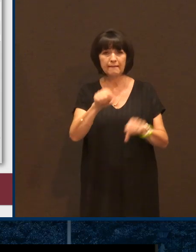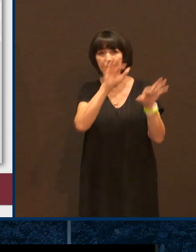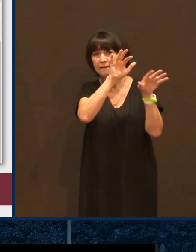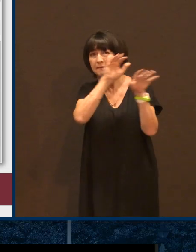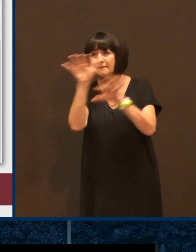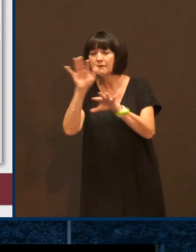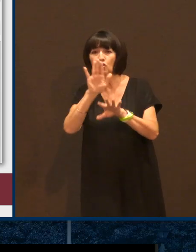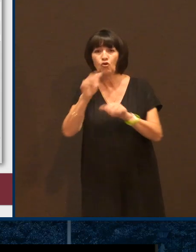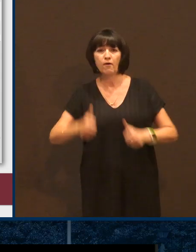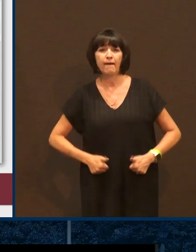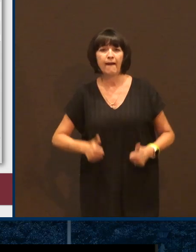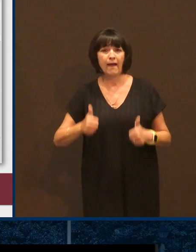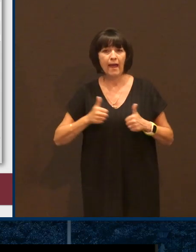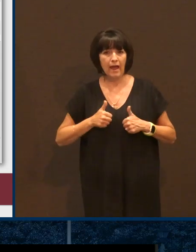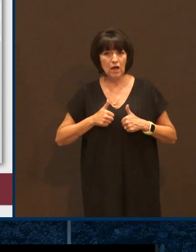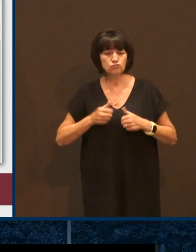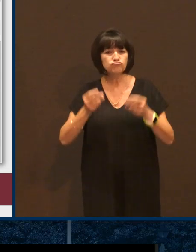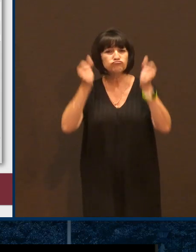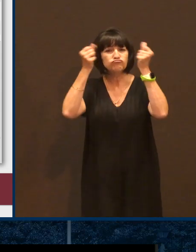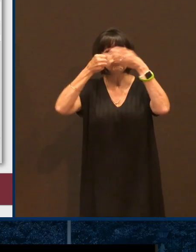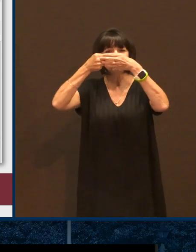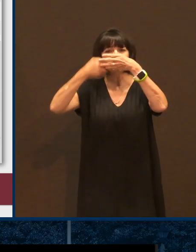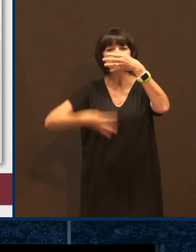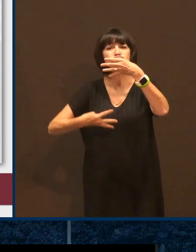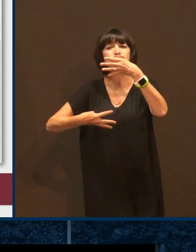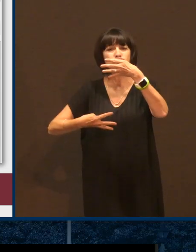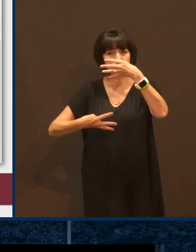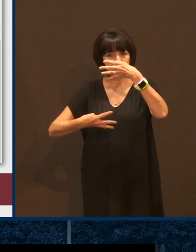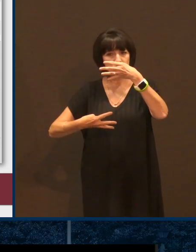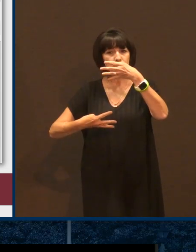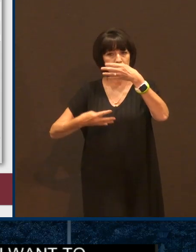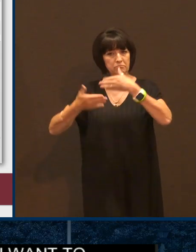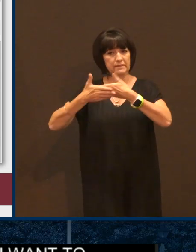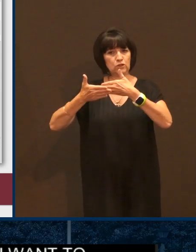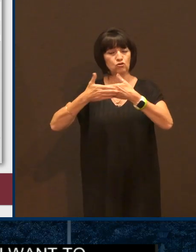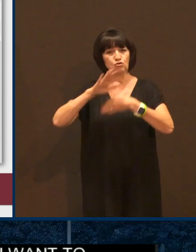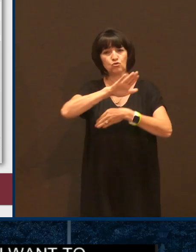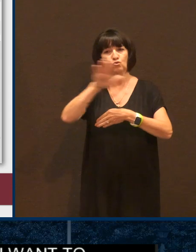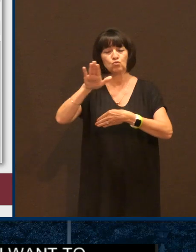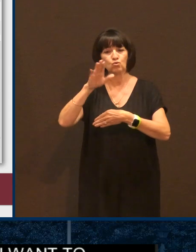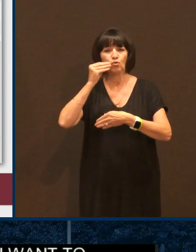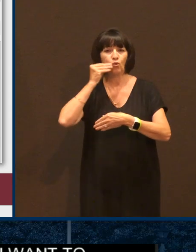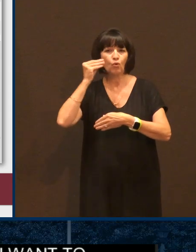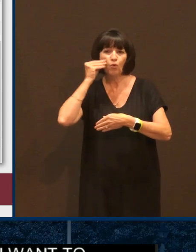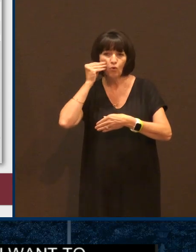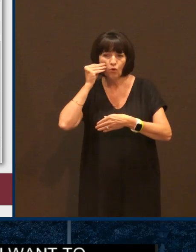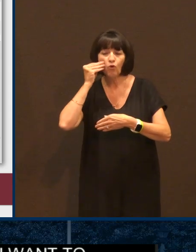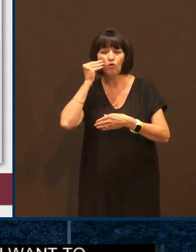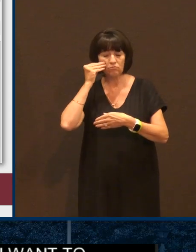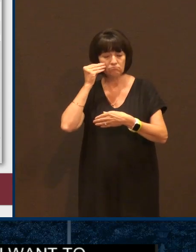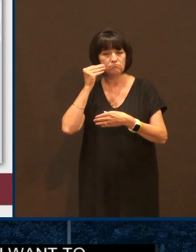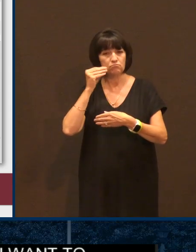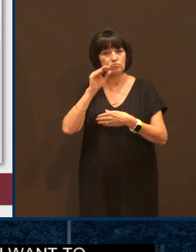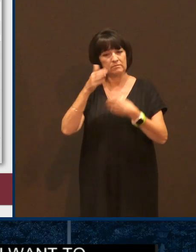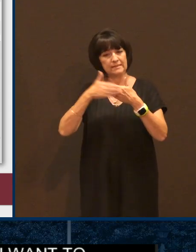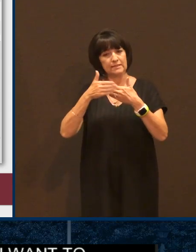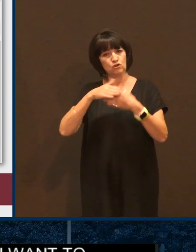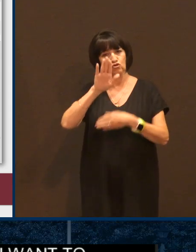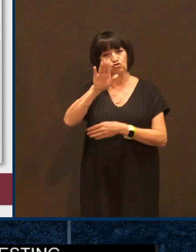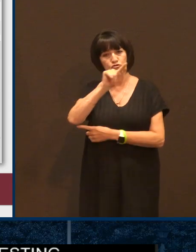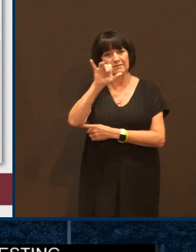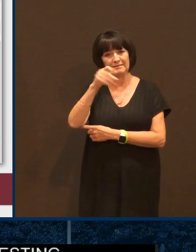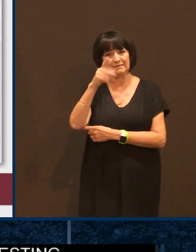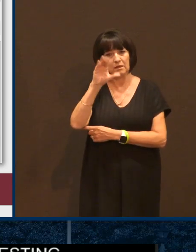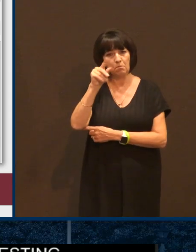list of testing options that are as close as possible to that zip code,